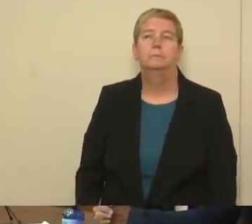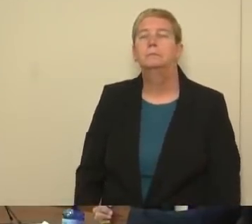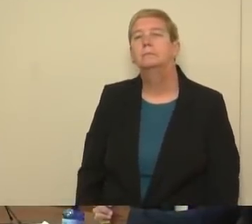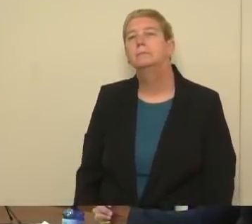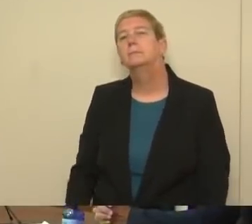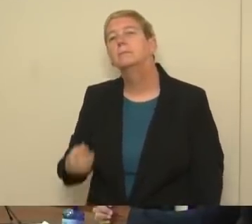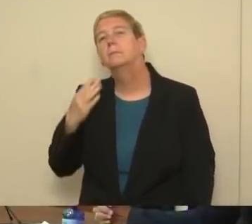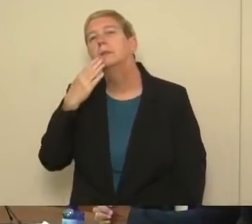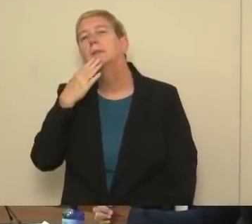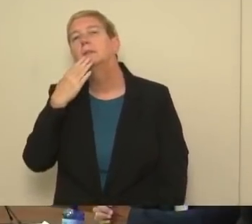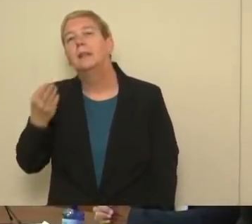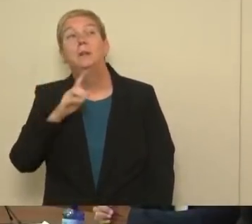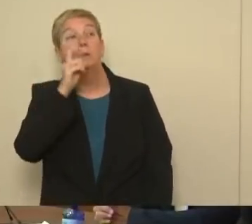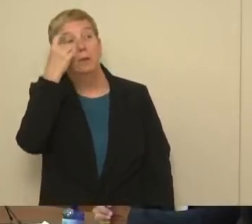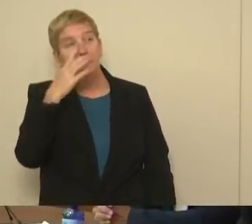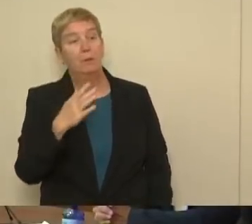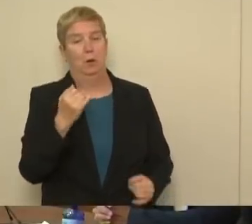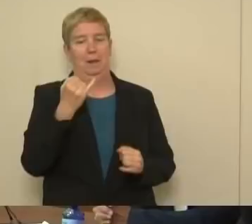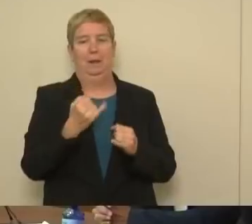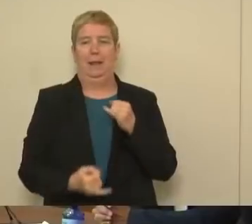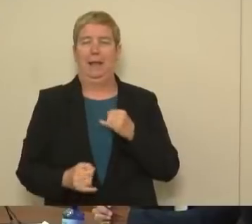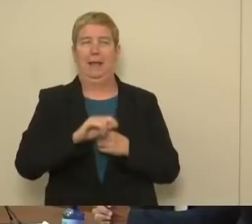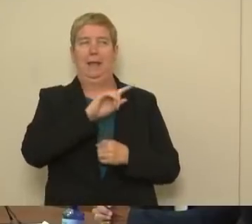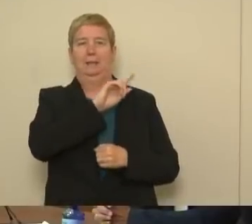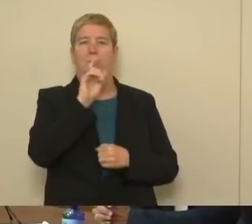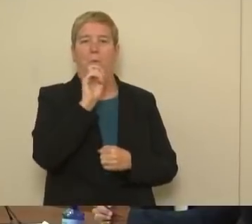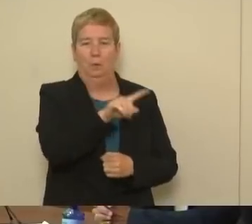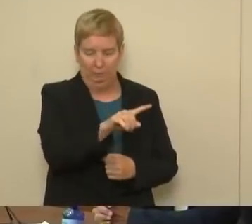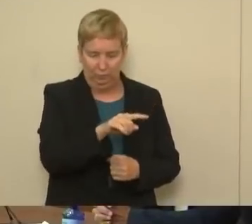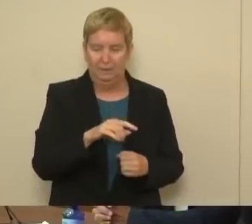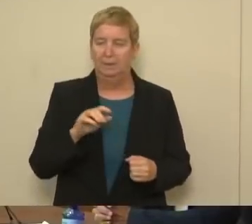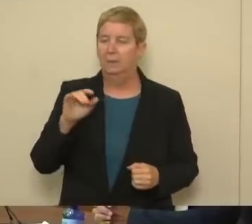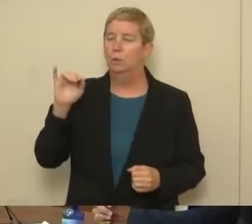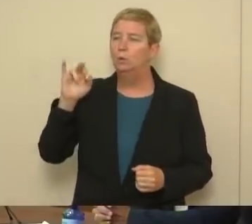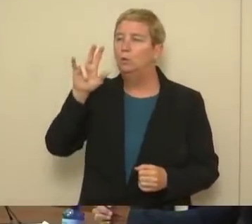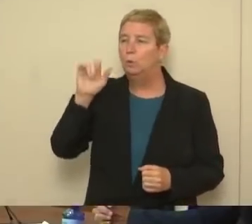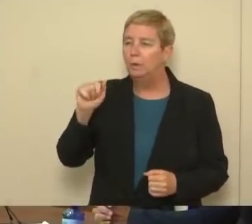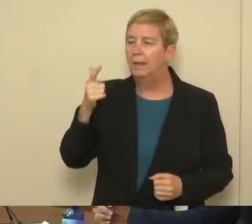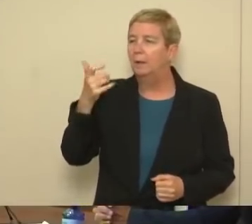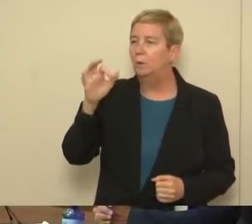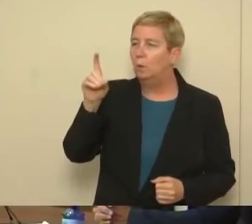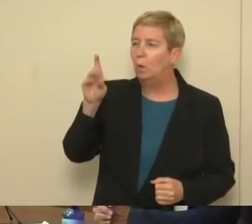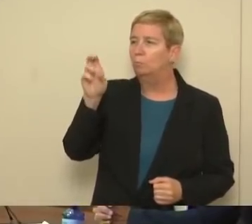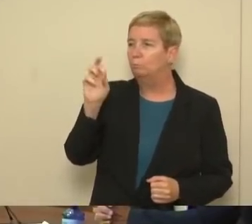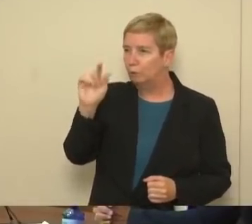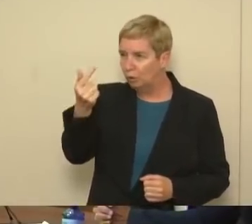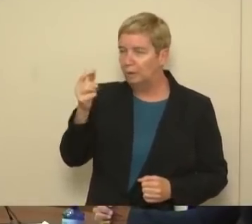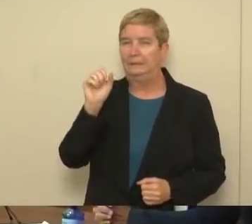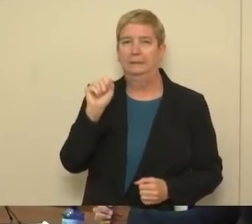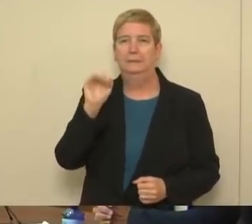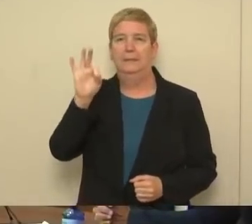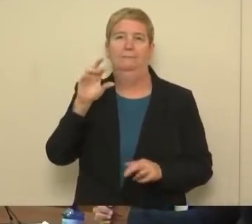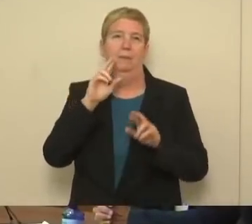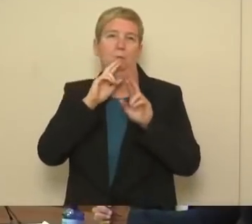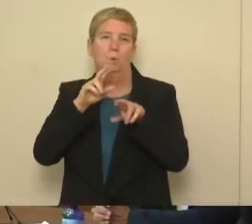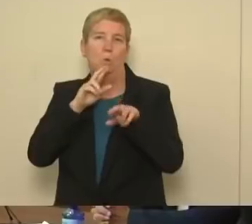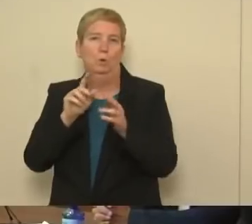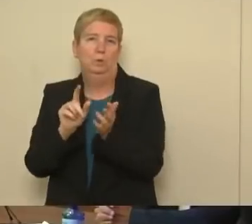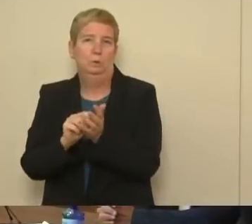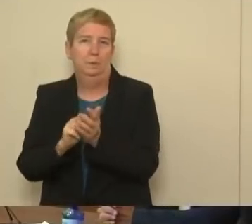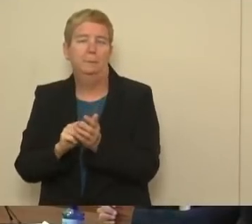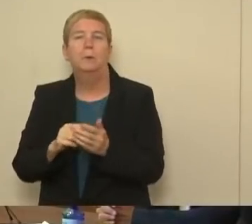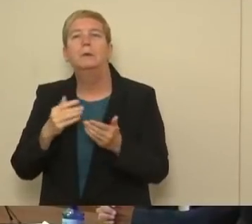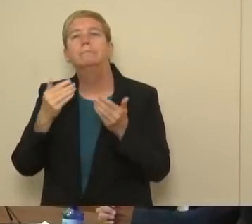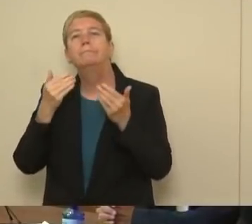Thank you, Governor. And this will be our last question from Julia Goldberg with the Santa Fe Reporter. Julia, you are unmuted. Go right ahead. Thank you,